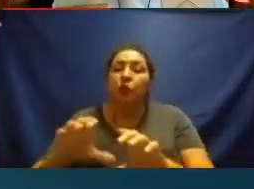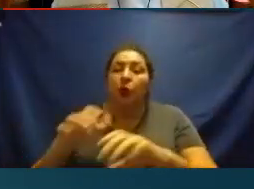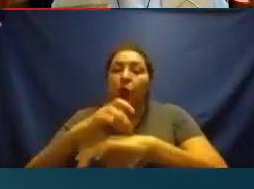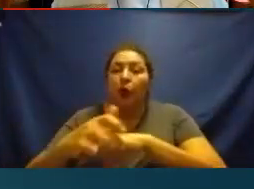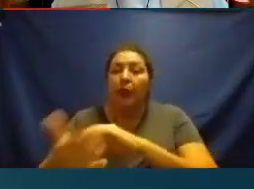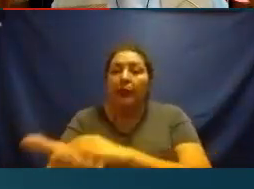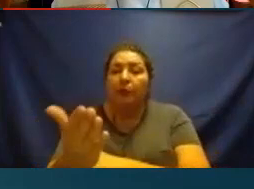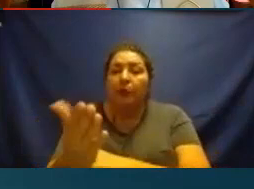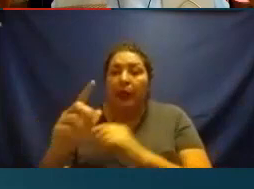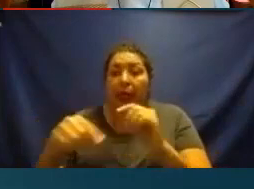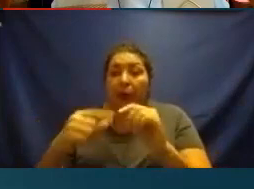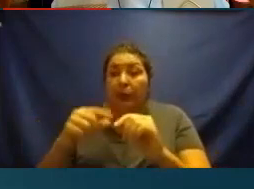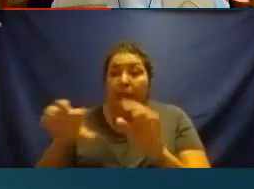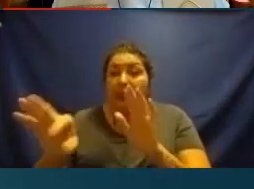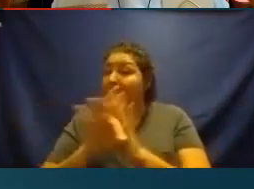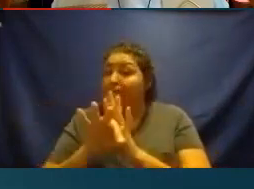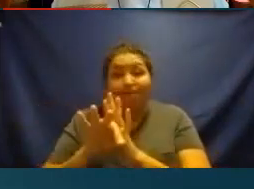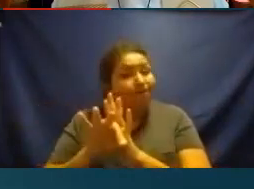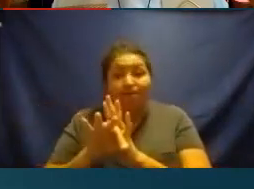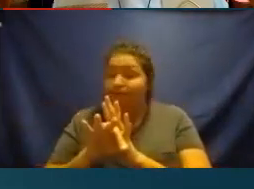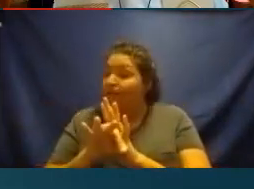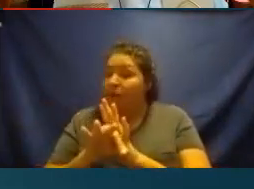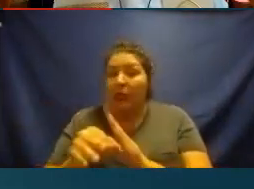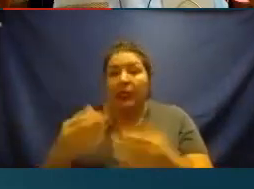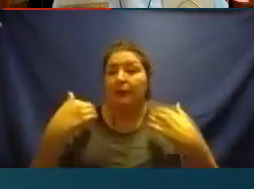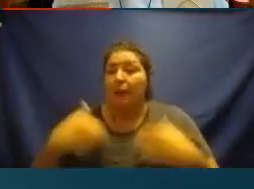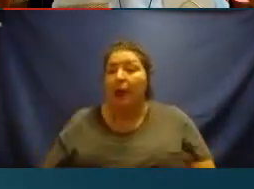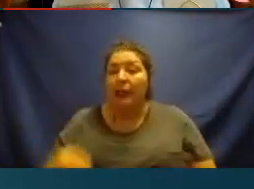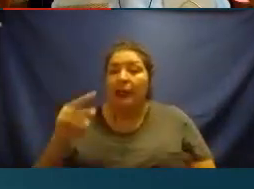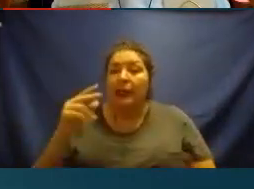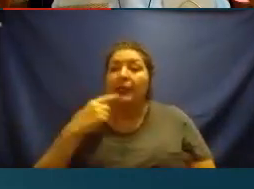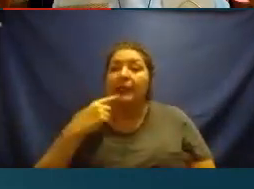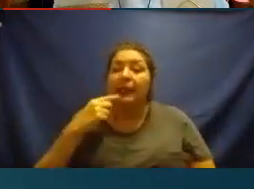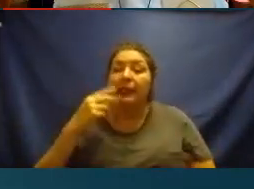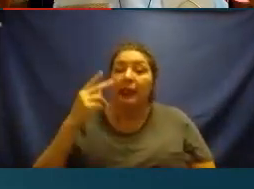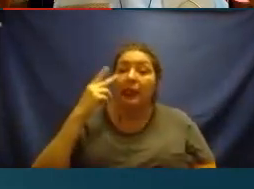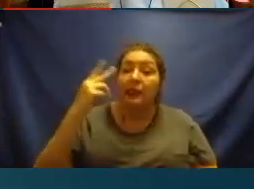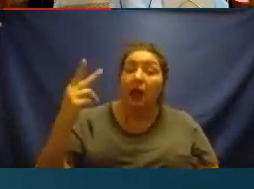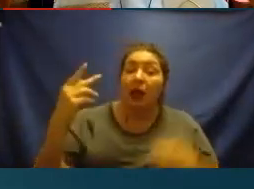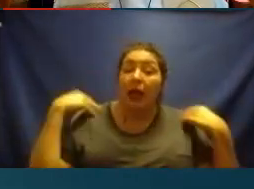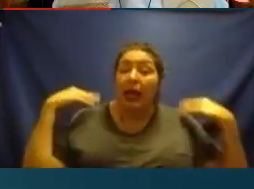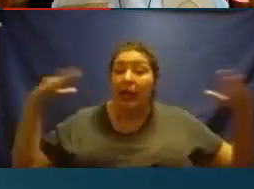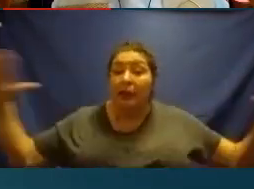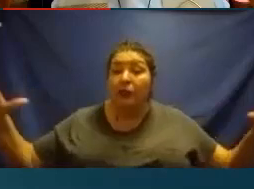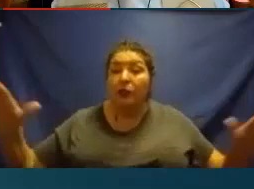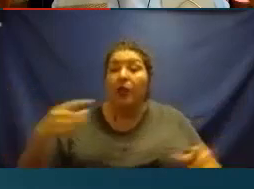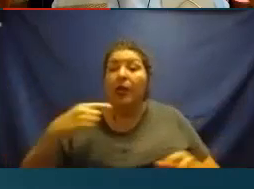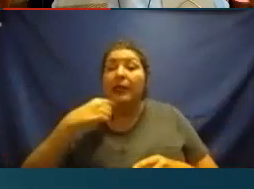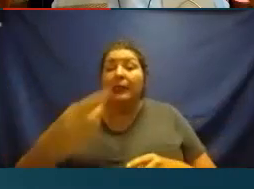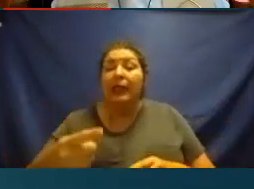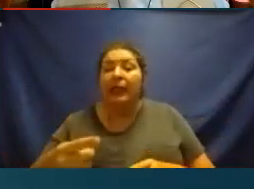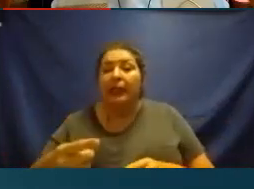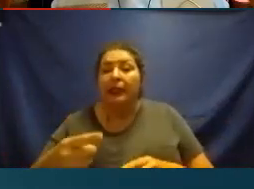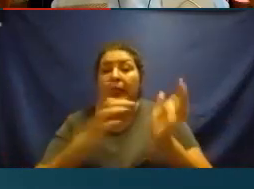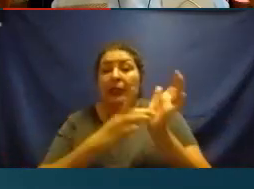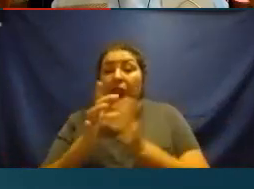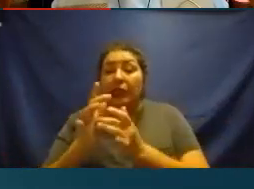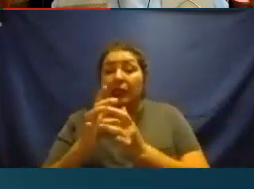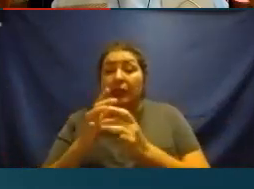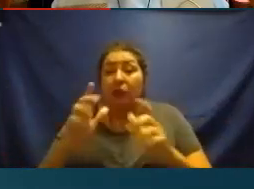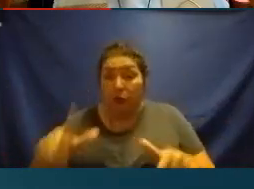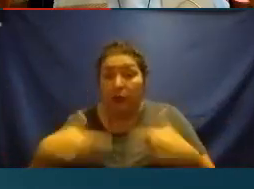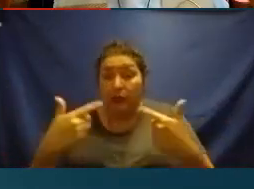came back saying that they had seen a vision of angels who said that he was alive. Some of these who were with